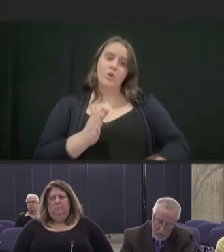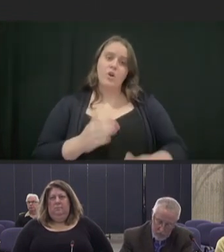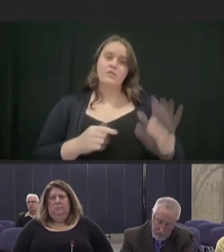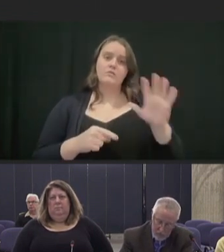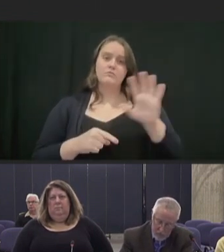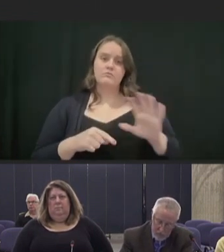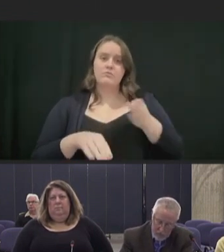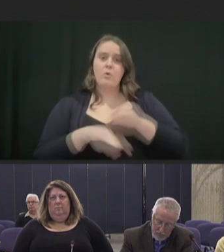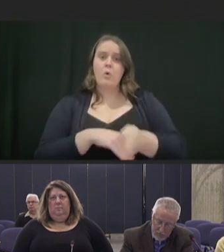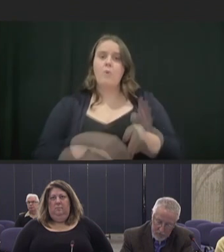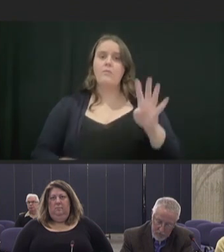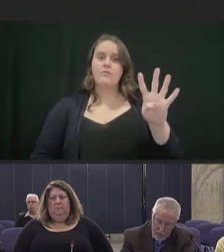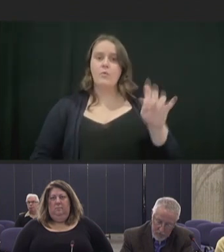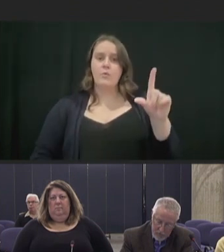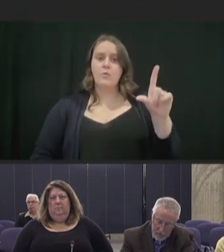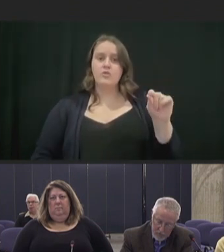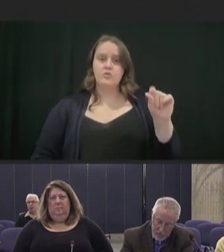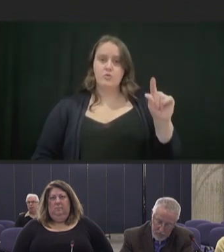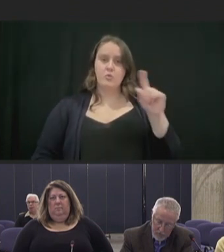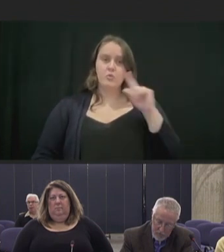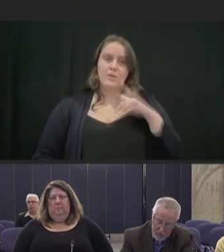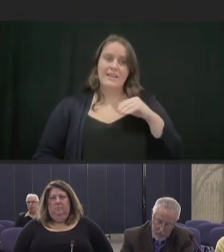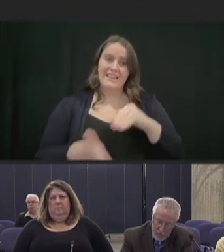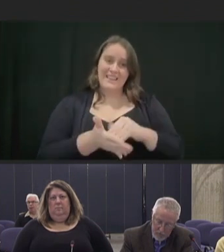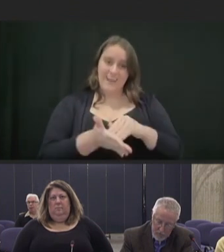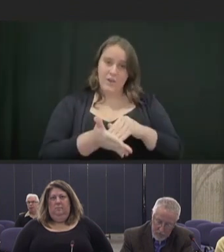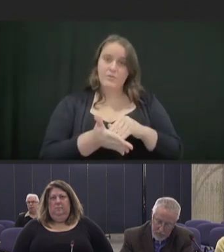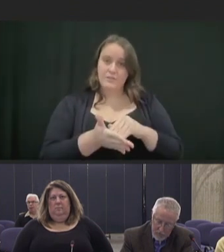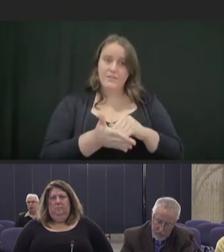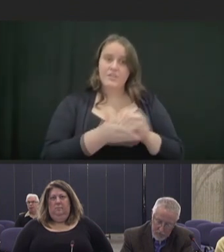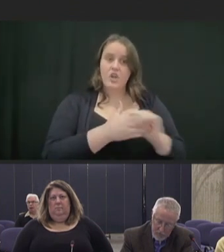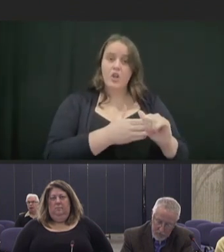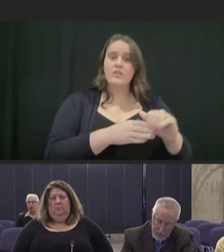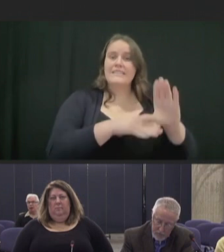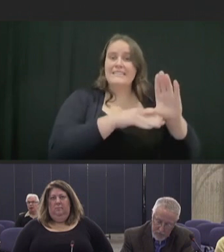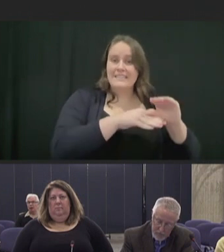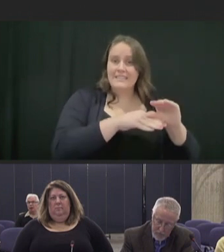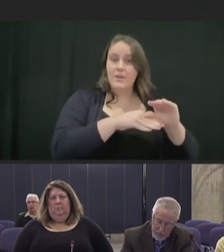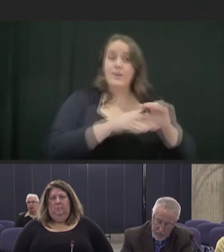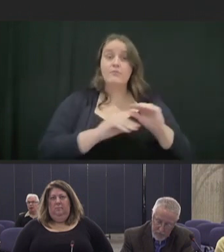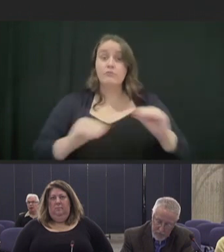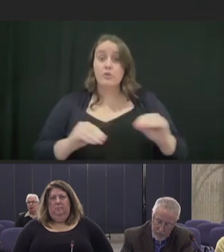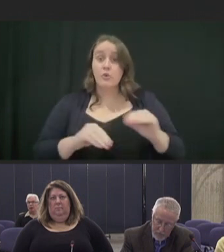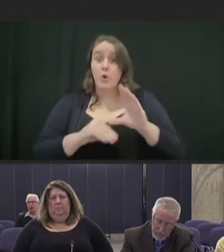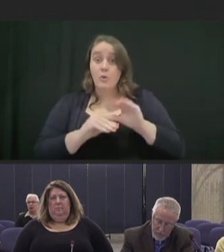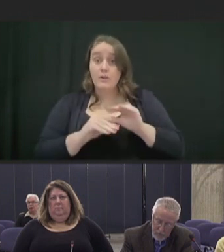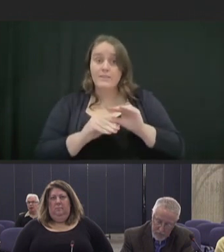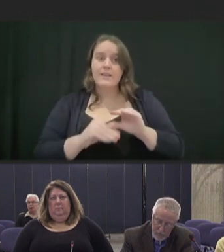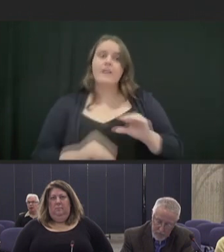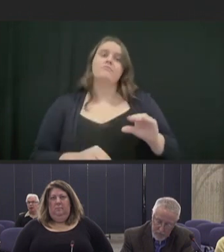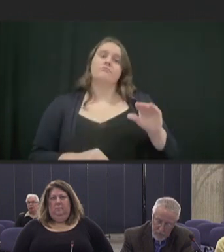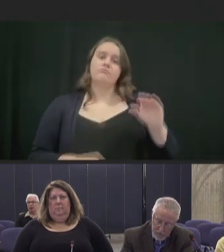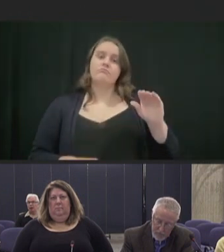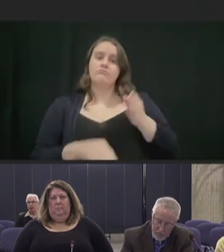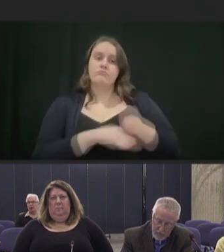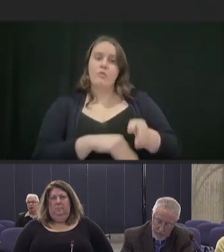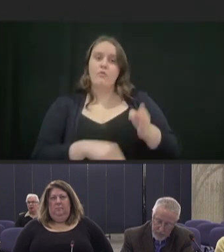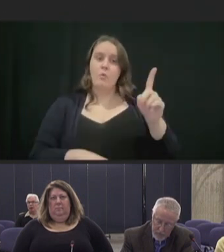$420,000 discounted, over $1 million undiscounted. And these costs far exceed that of any